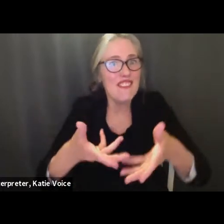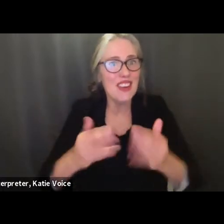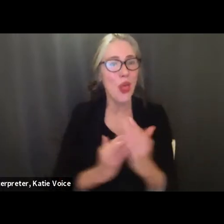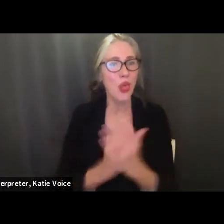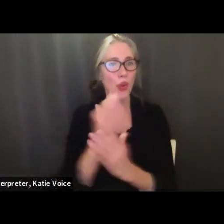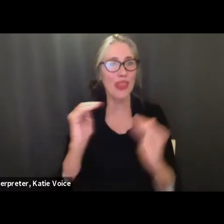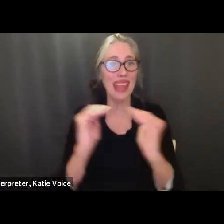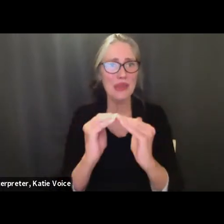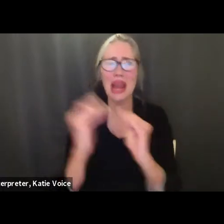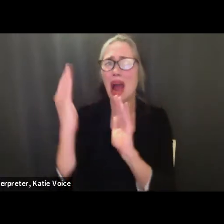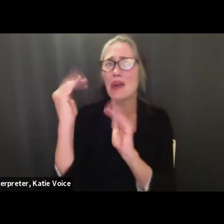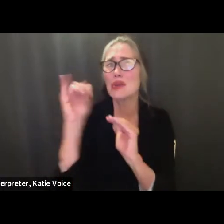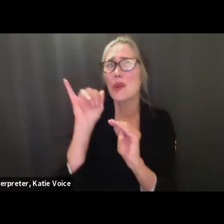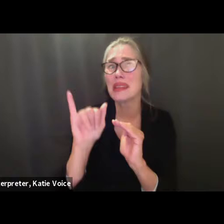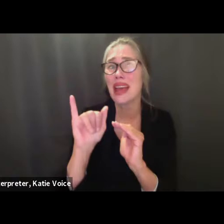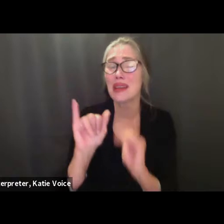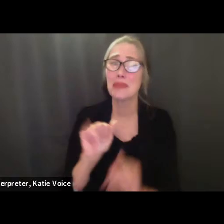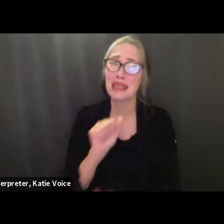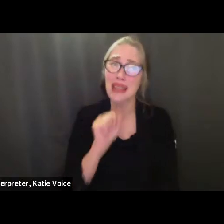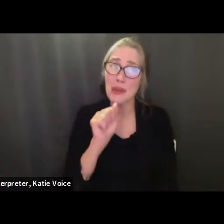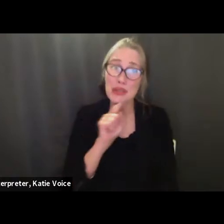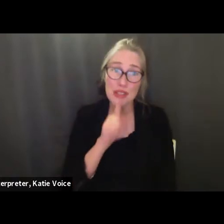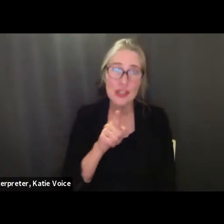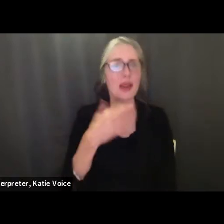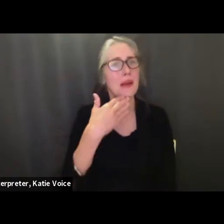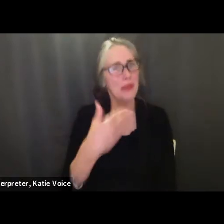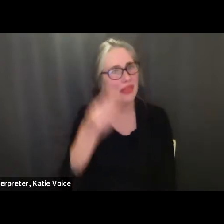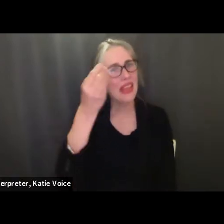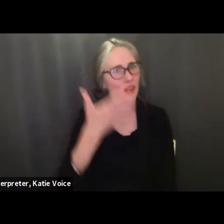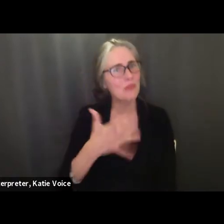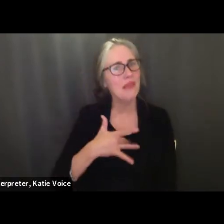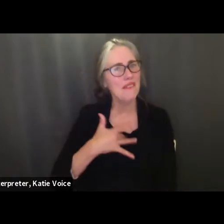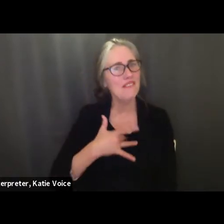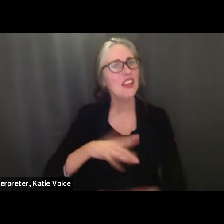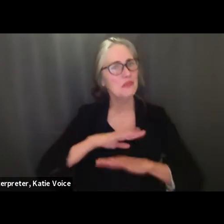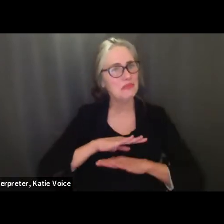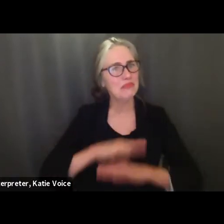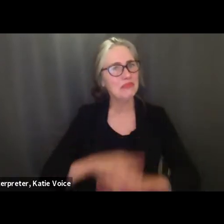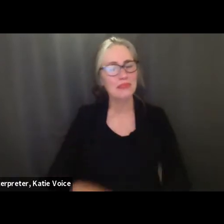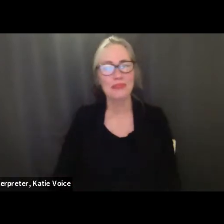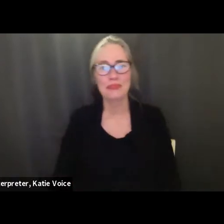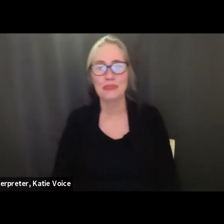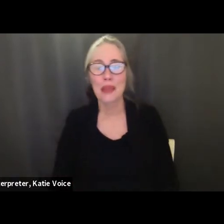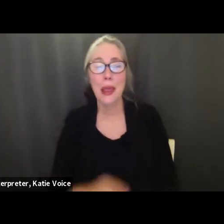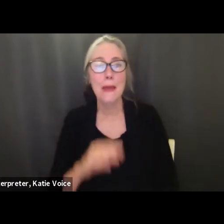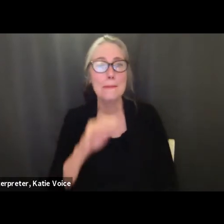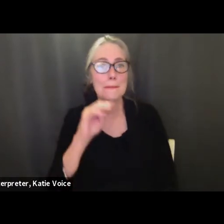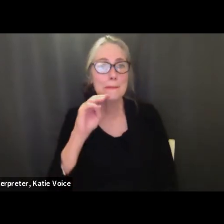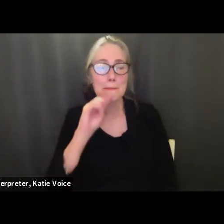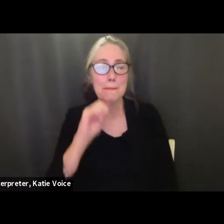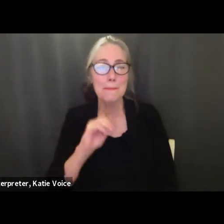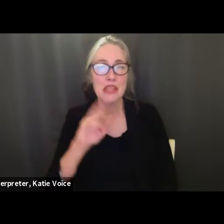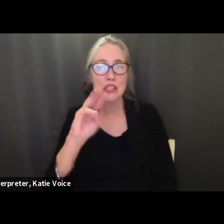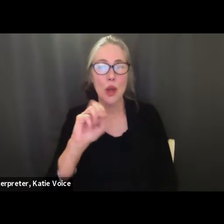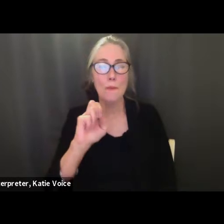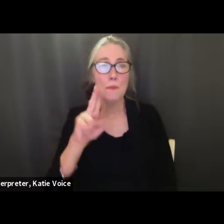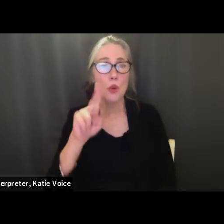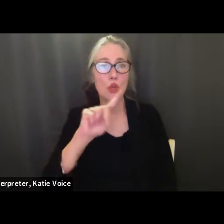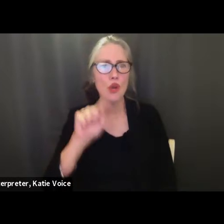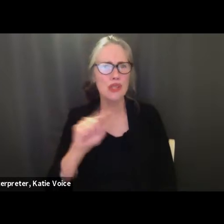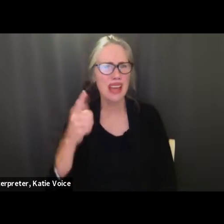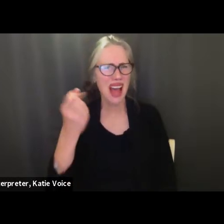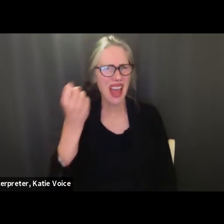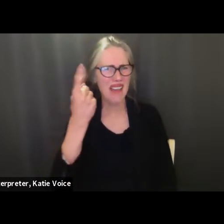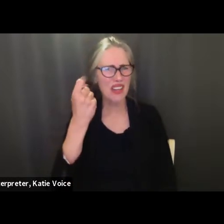Okay. Thank you. Ms. Munoz. Yes, I also just had a question about ethnic studies, if that